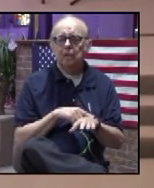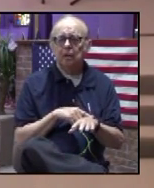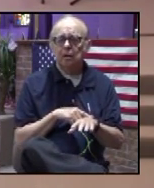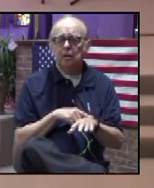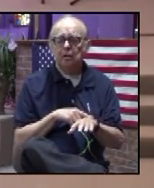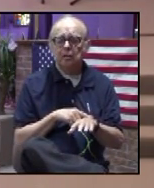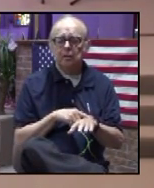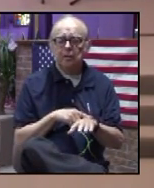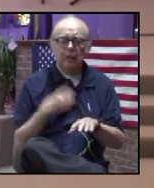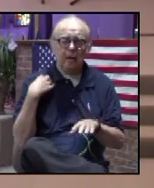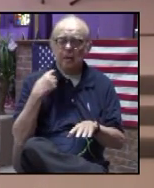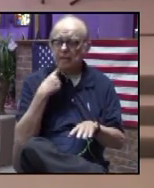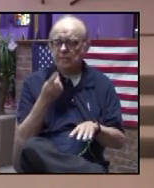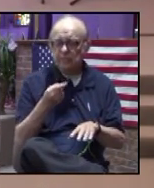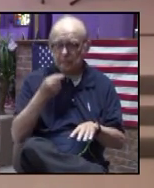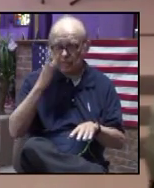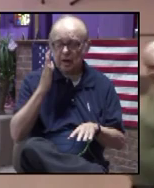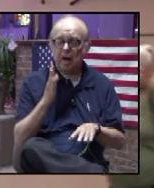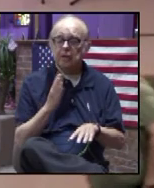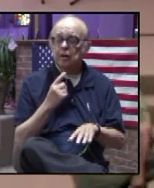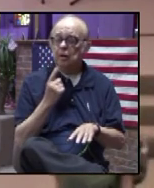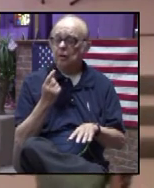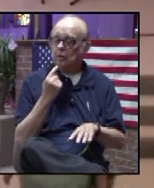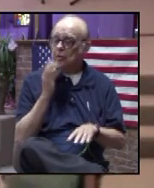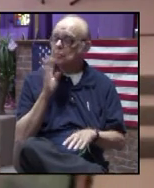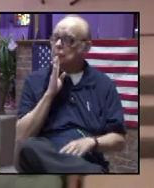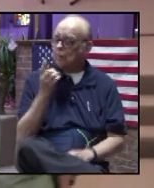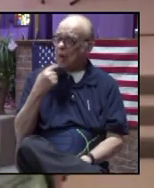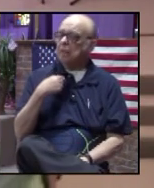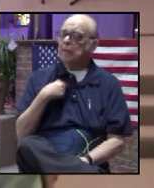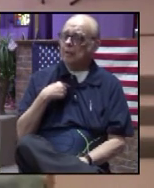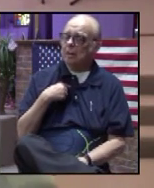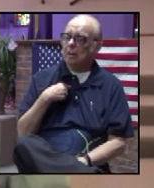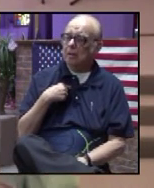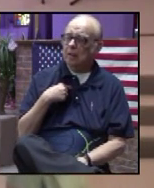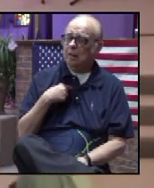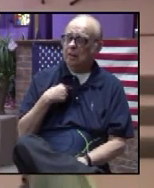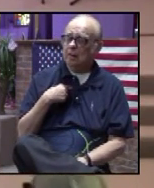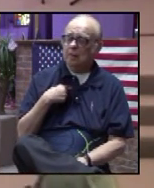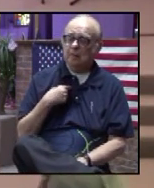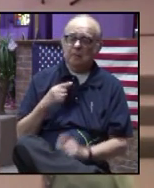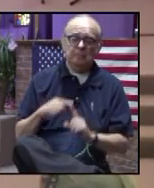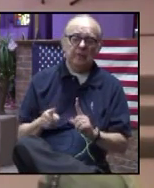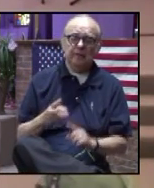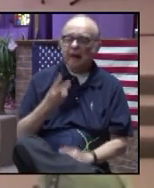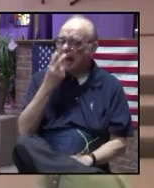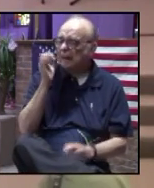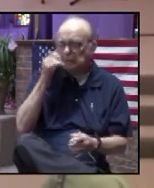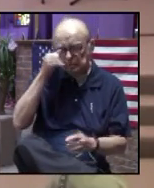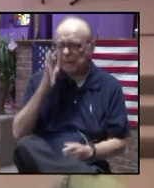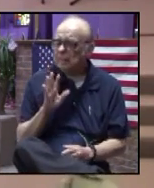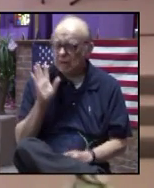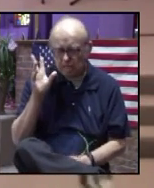And he said, that was the voice of God speaking to me. But I don't believe in God.